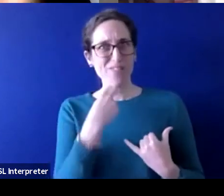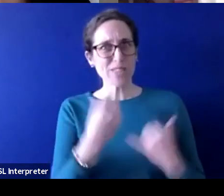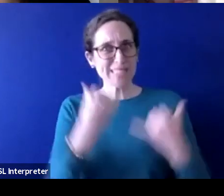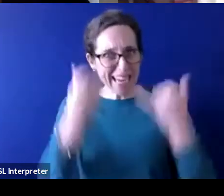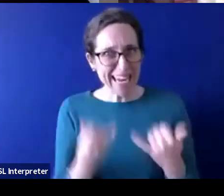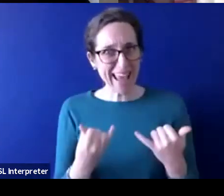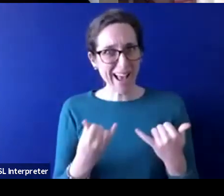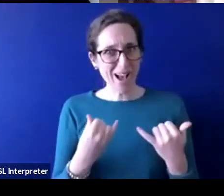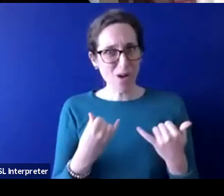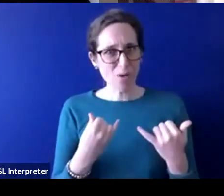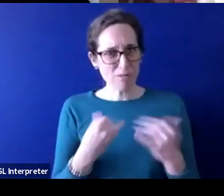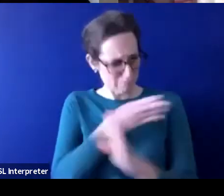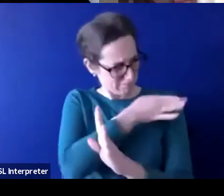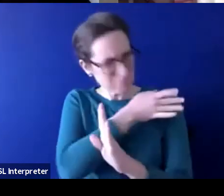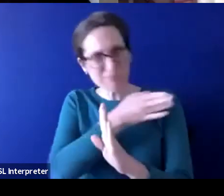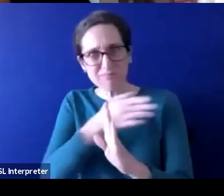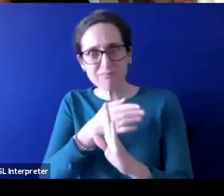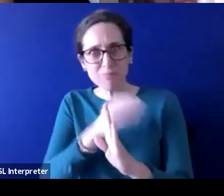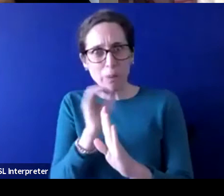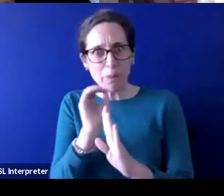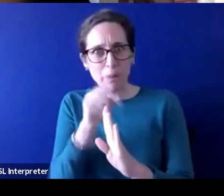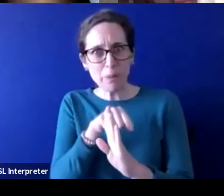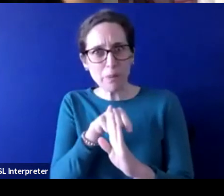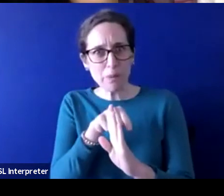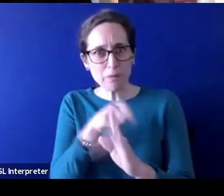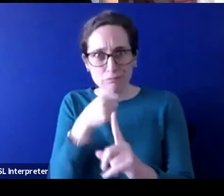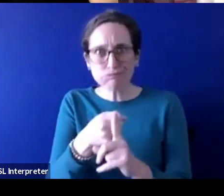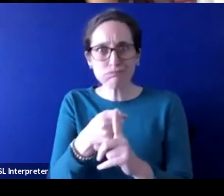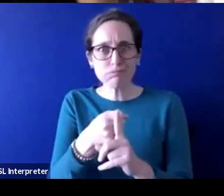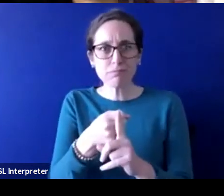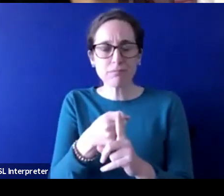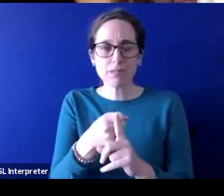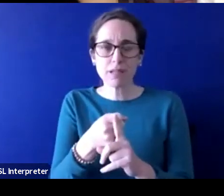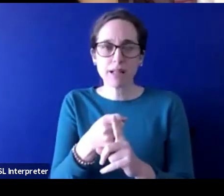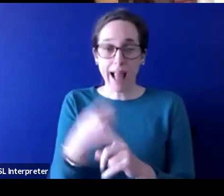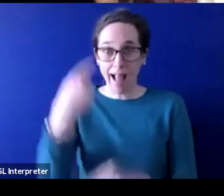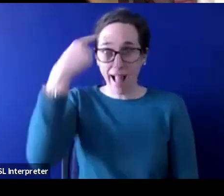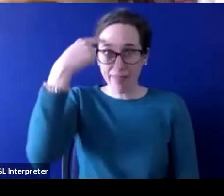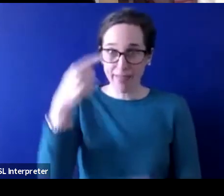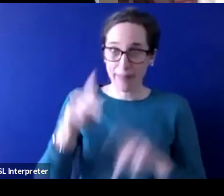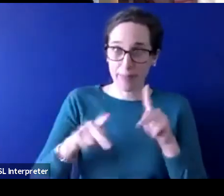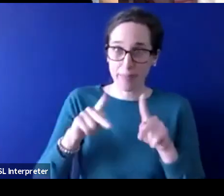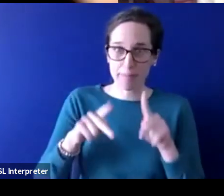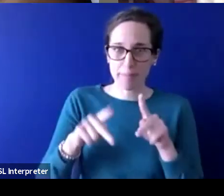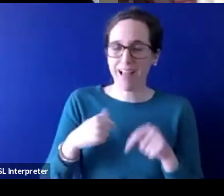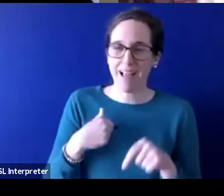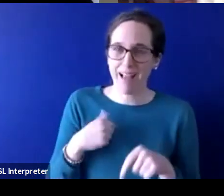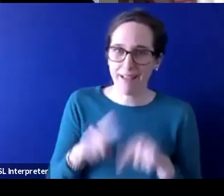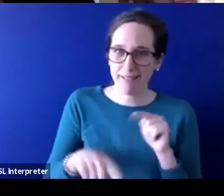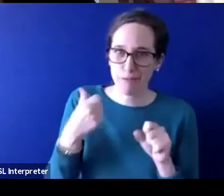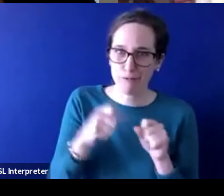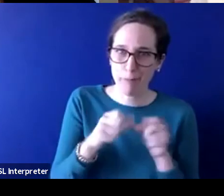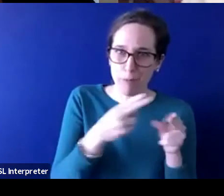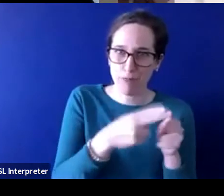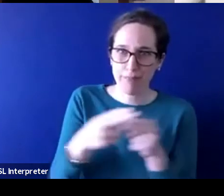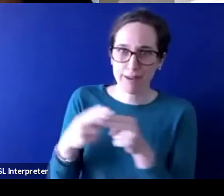Like, now you want me to come in and help. But like, obviously, I'm sure those people were like, you know, the people, I can't remember the names that he mentioned, but the people